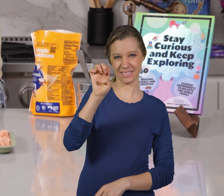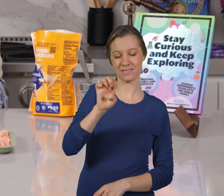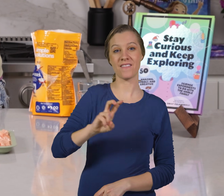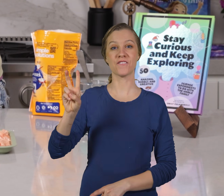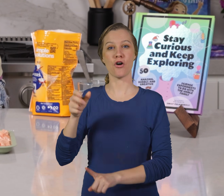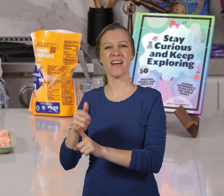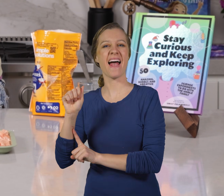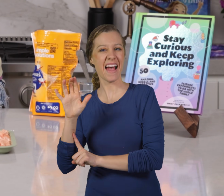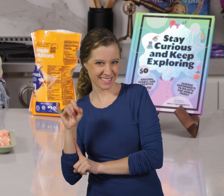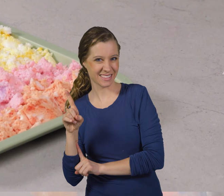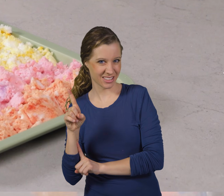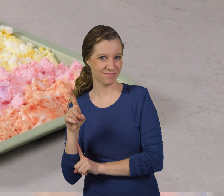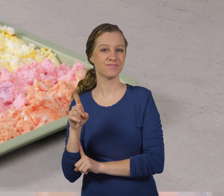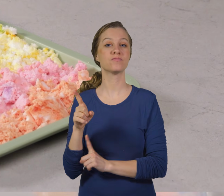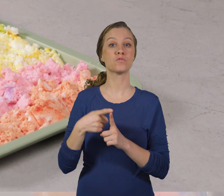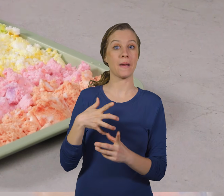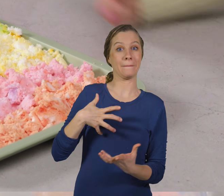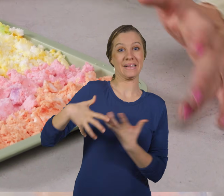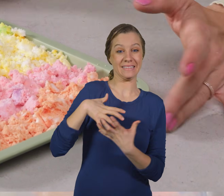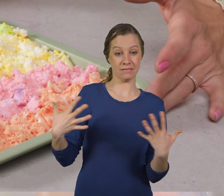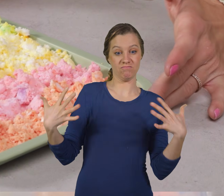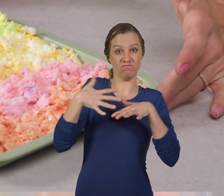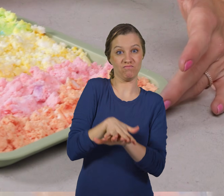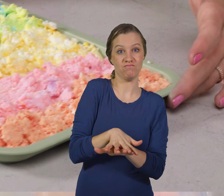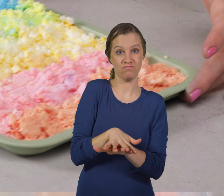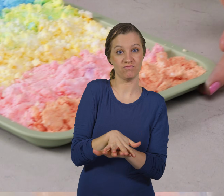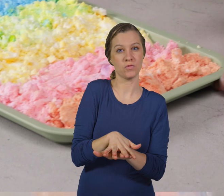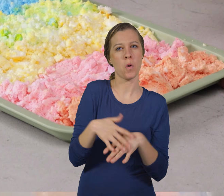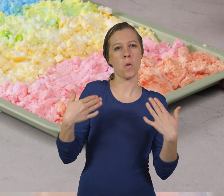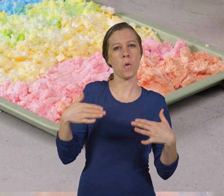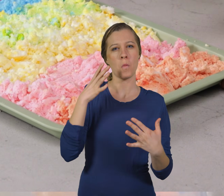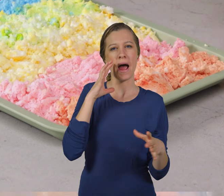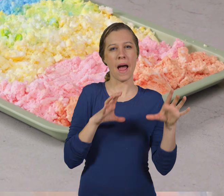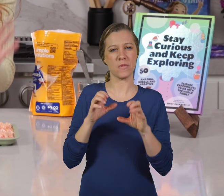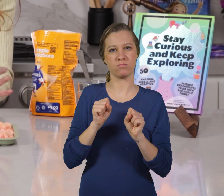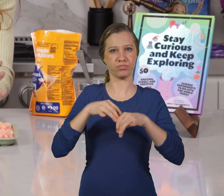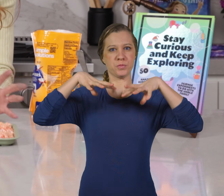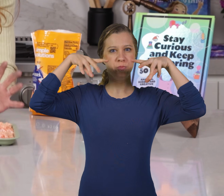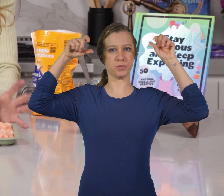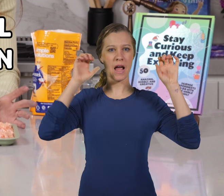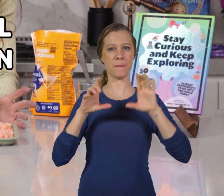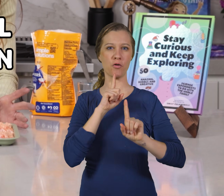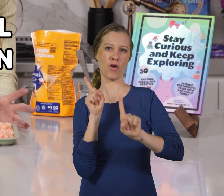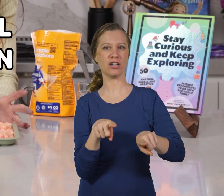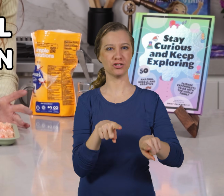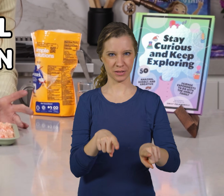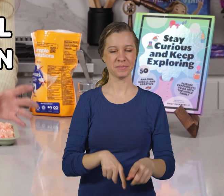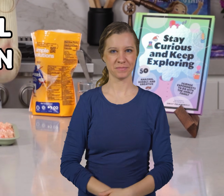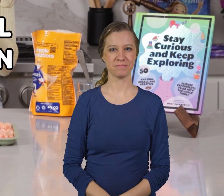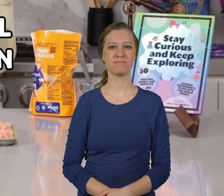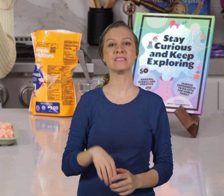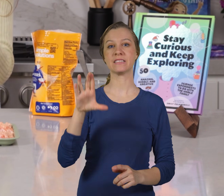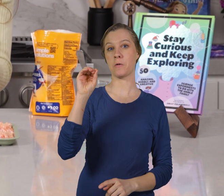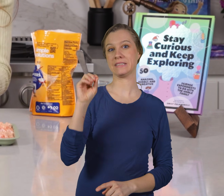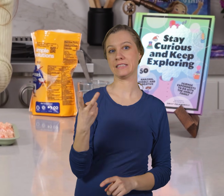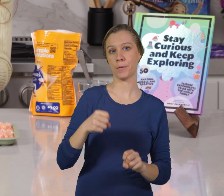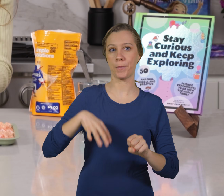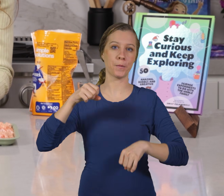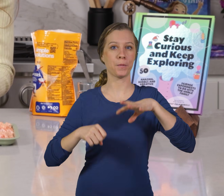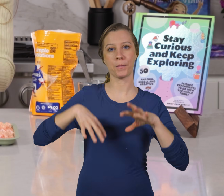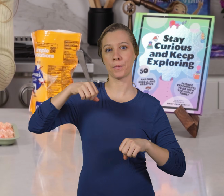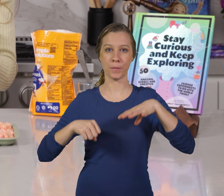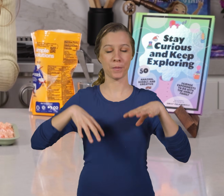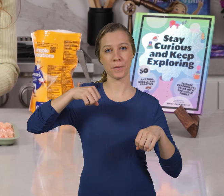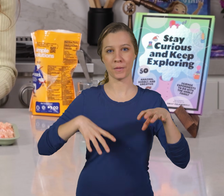base, vinegar is an acid. And when we mix the two together, it kickstarts an acid-base chemical reaction that creates